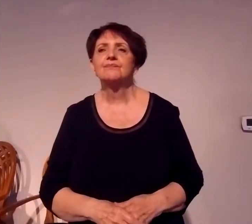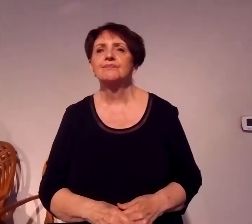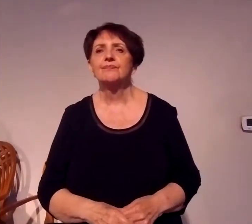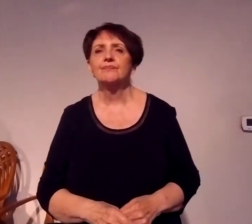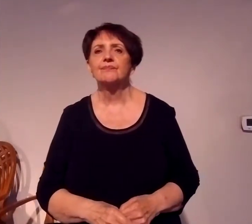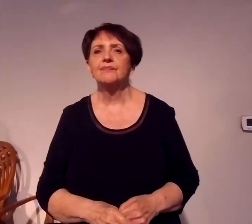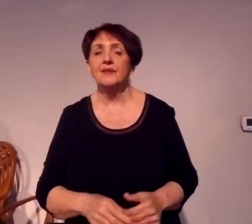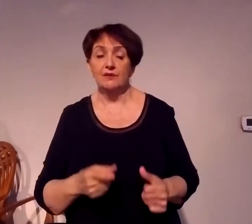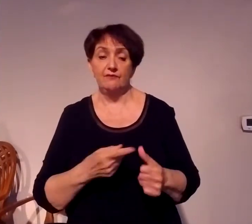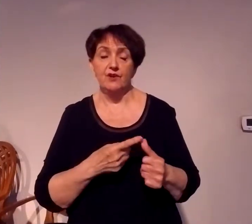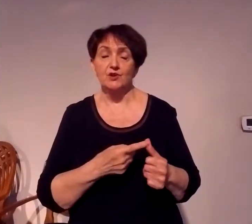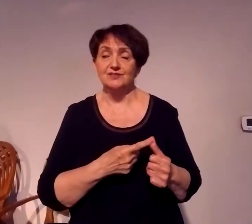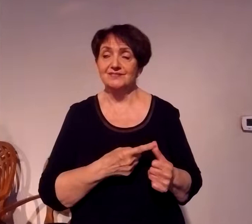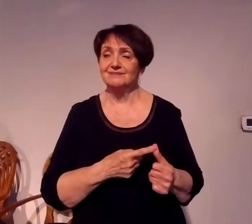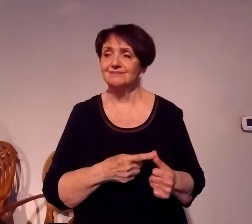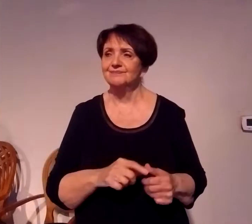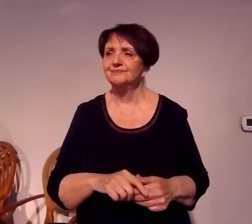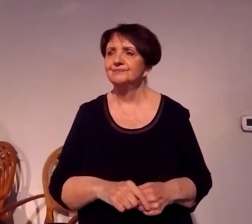The first one